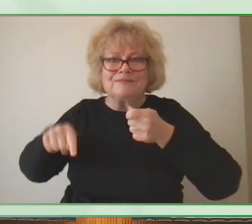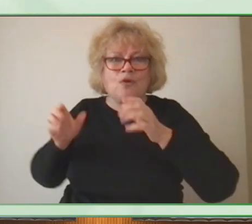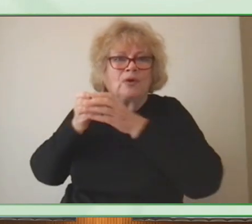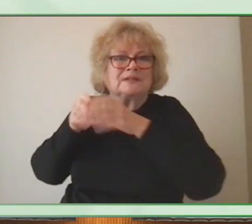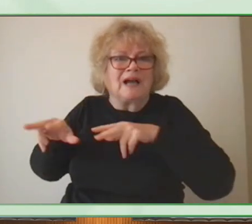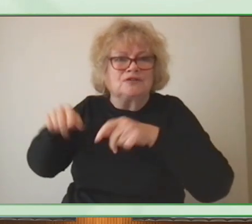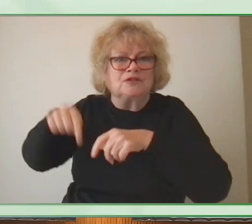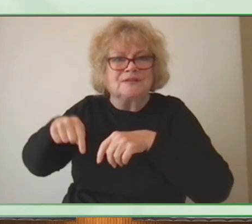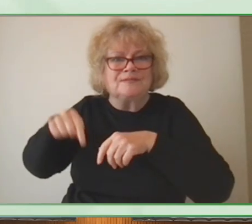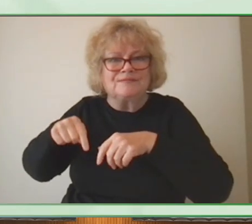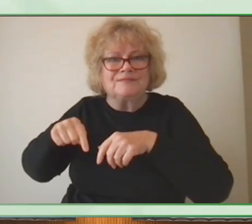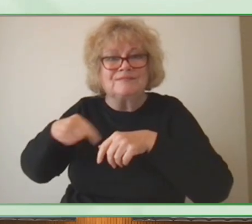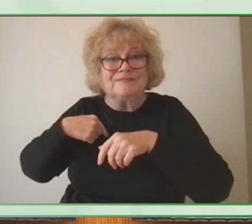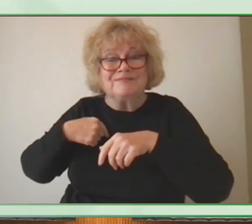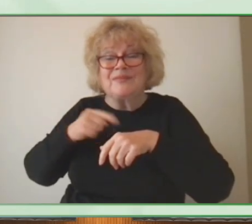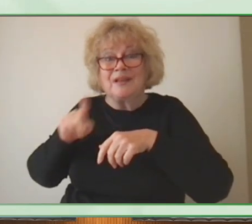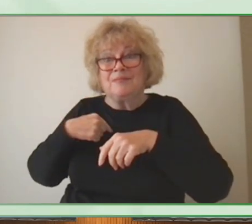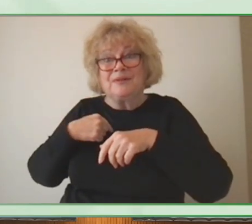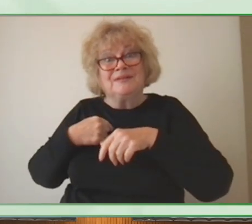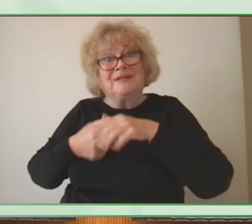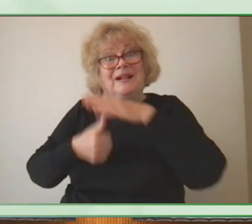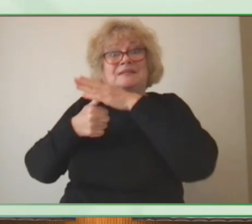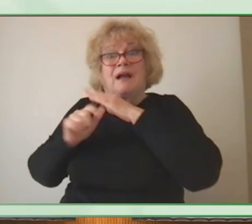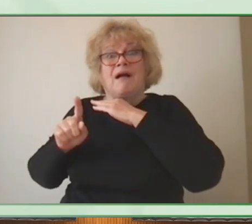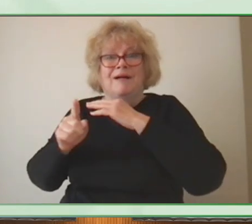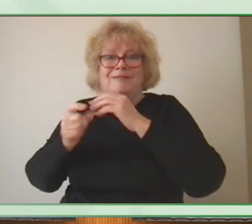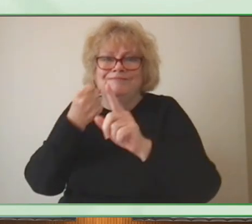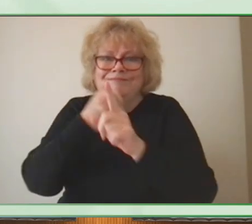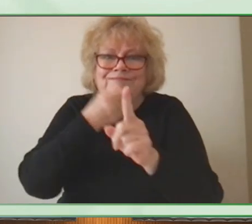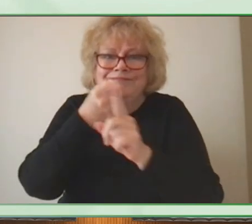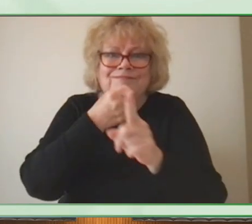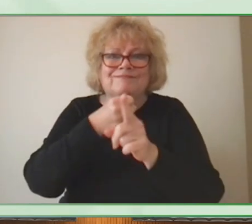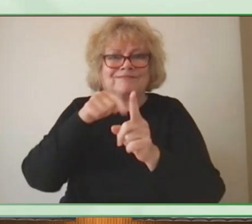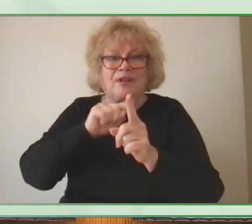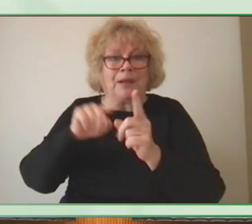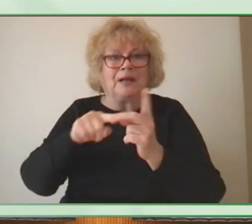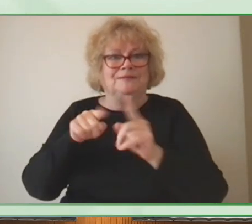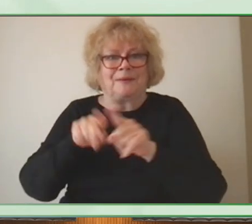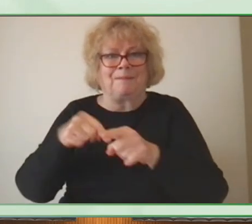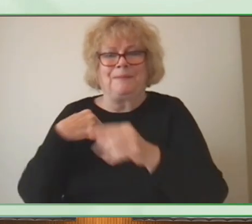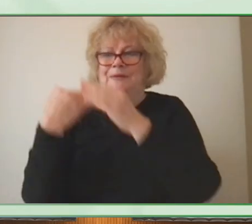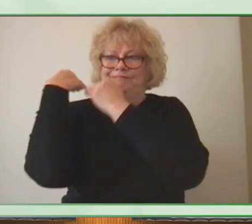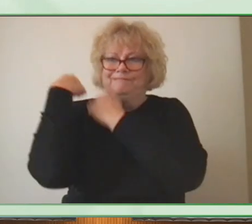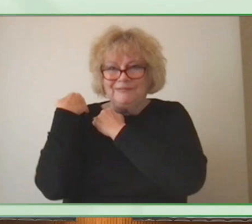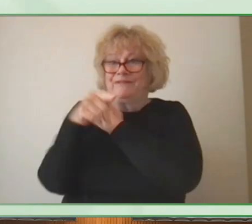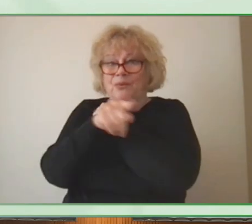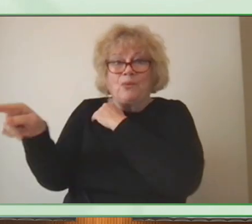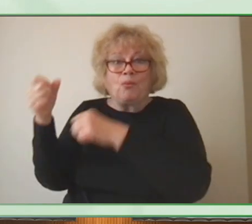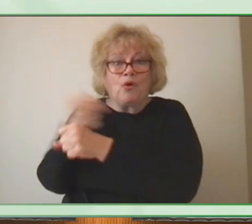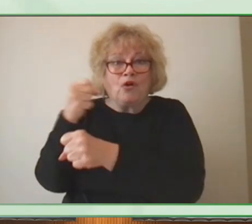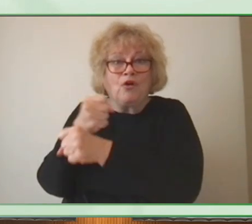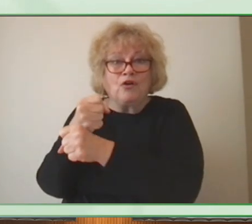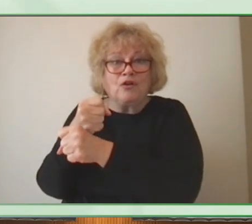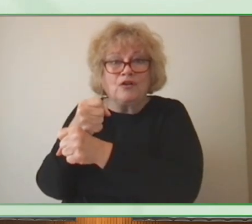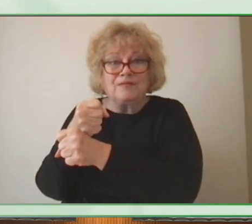And before the war, we created and developed by ourselves plans of evacuation for